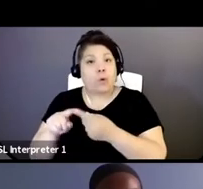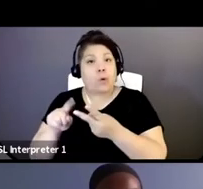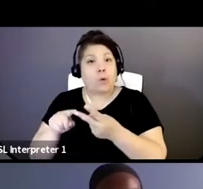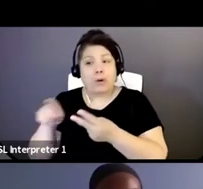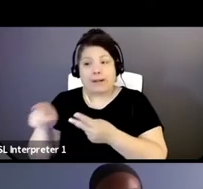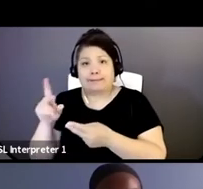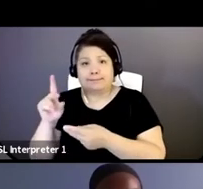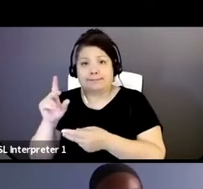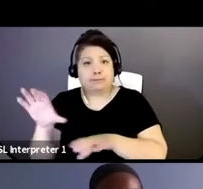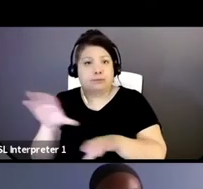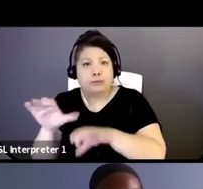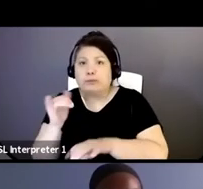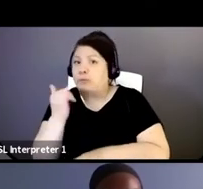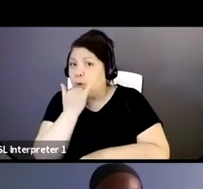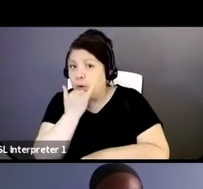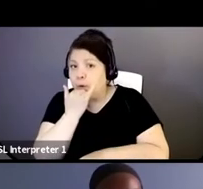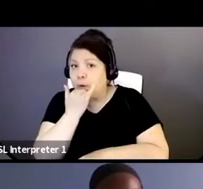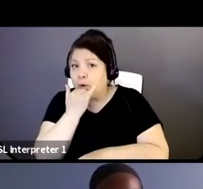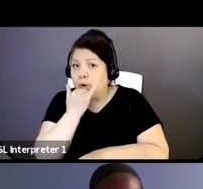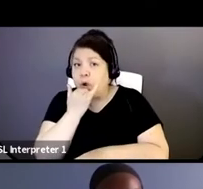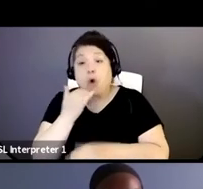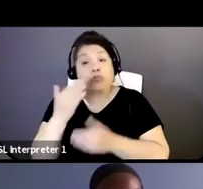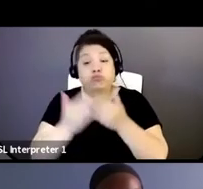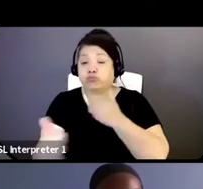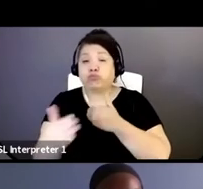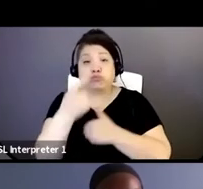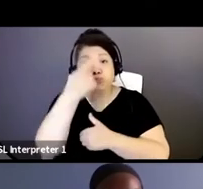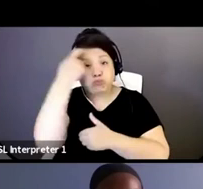harm. I think that